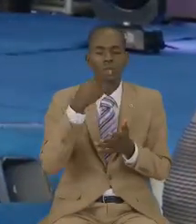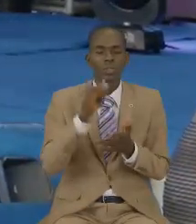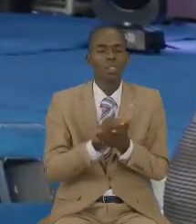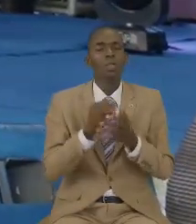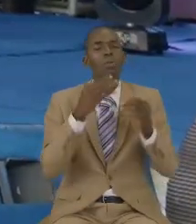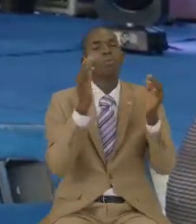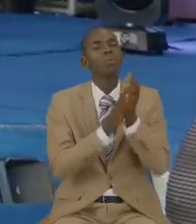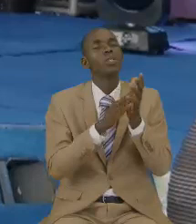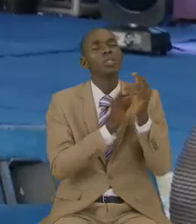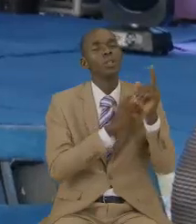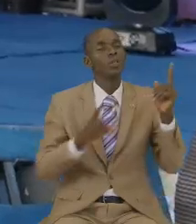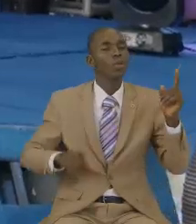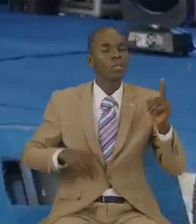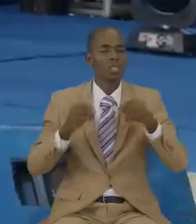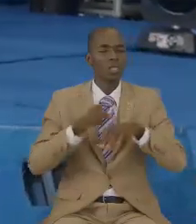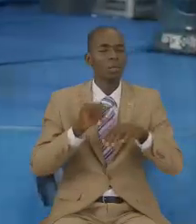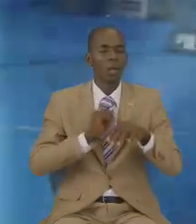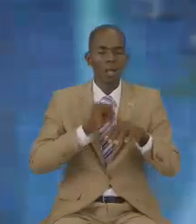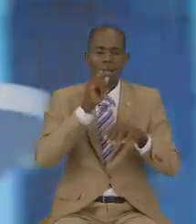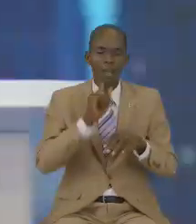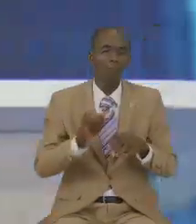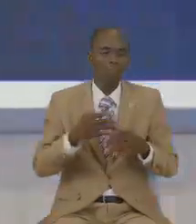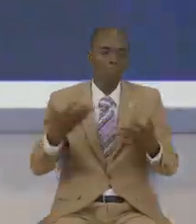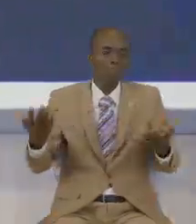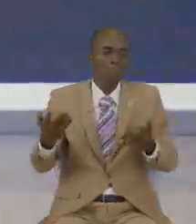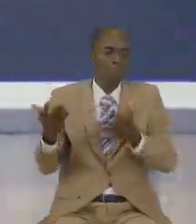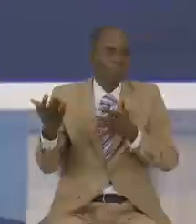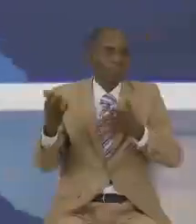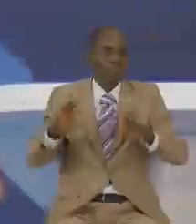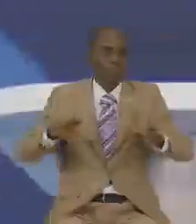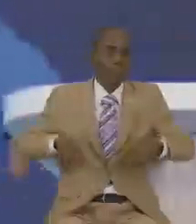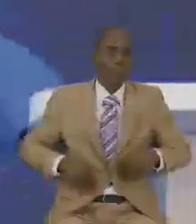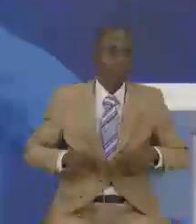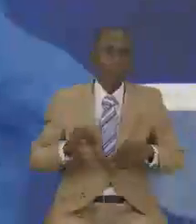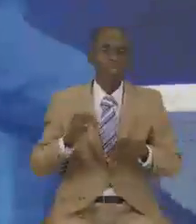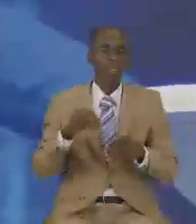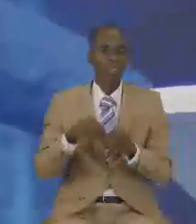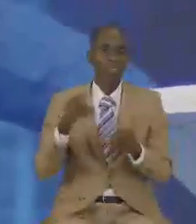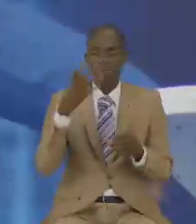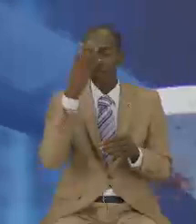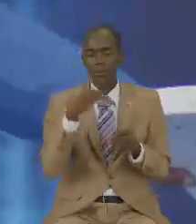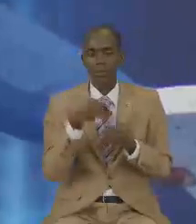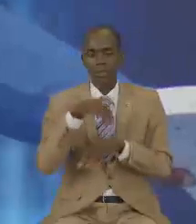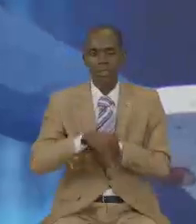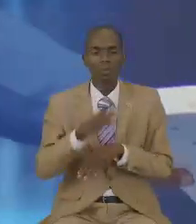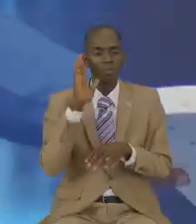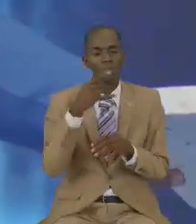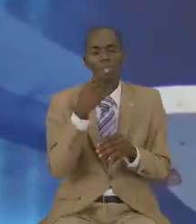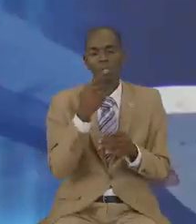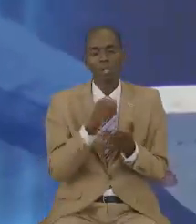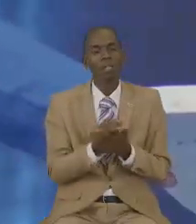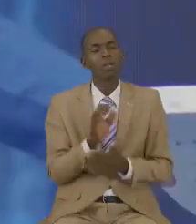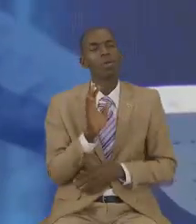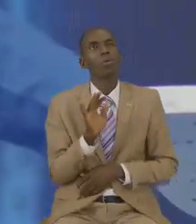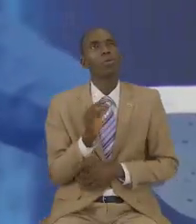I'm retiring in the night, I'm going to sleep, I'll say, I learned 5 new words today.